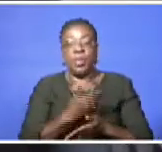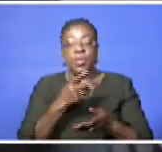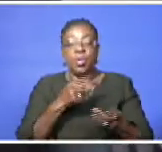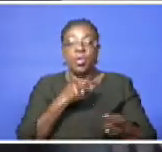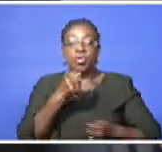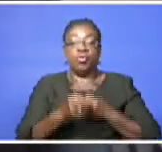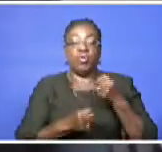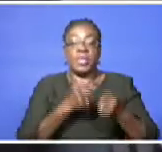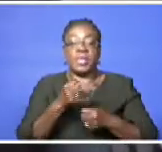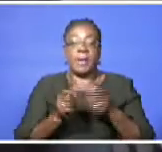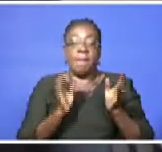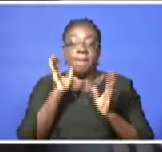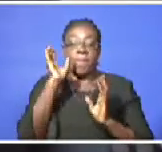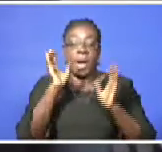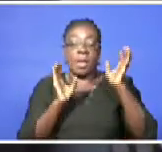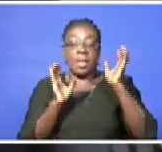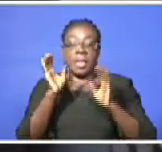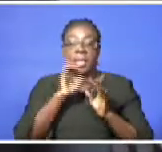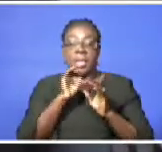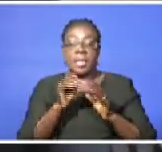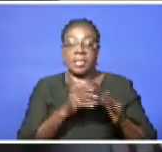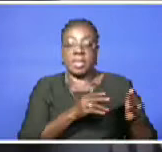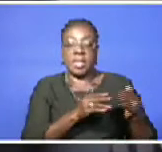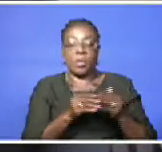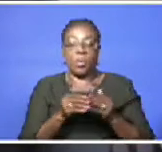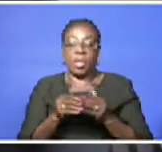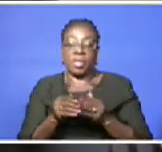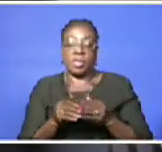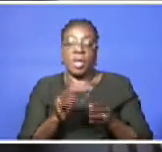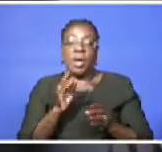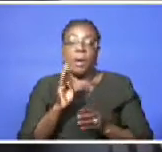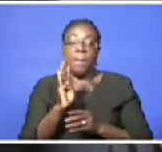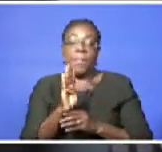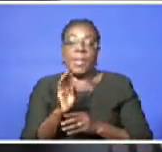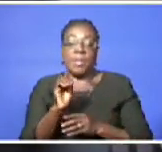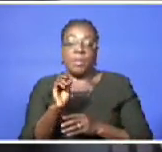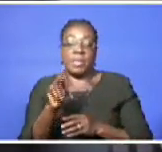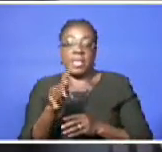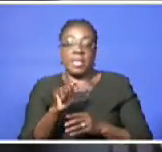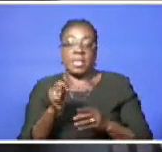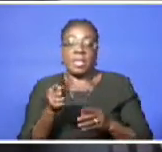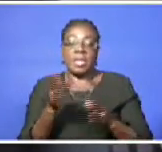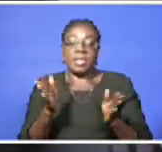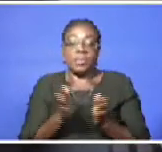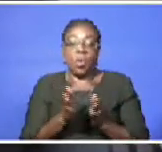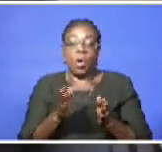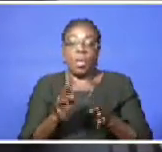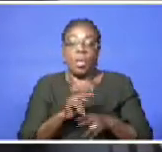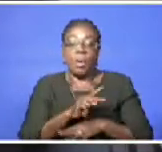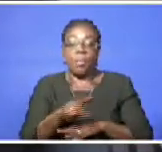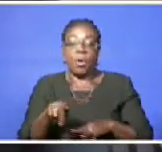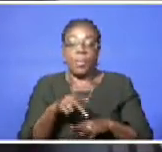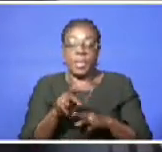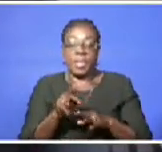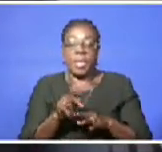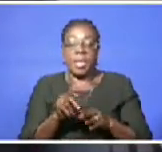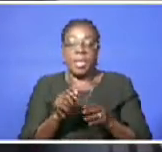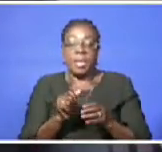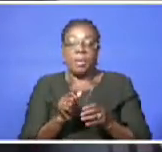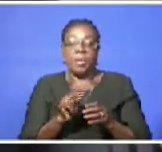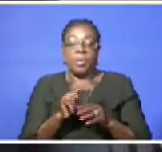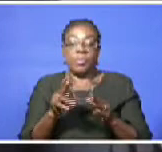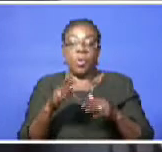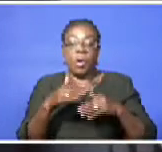tourism market is geared towards boutique-type resorts, small properties with low density,